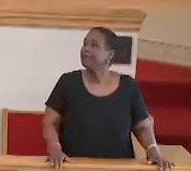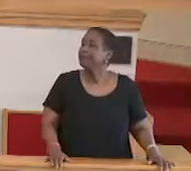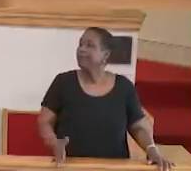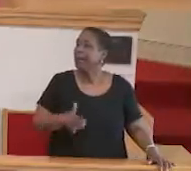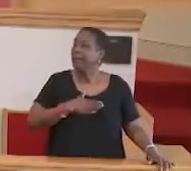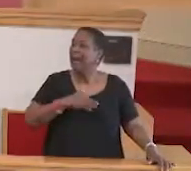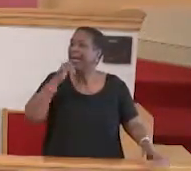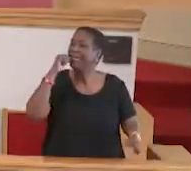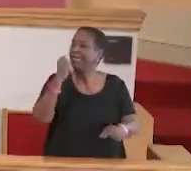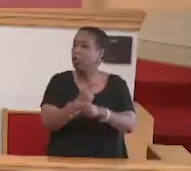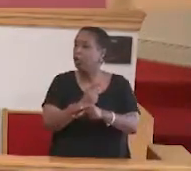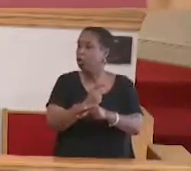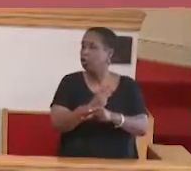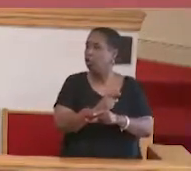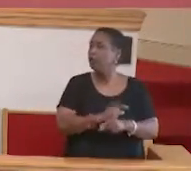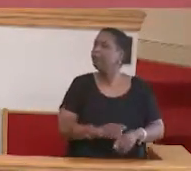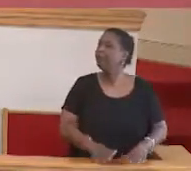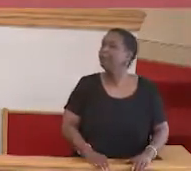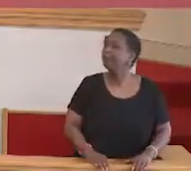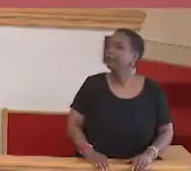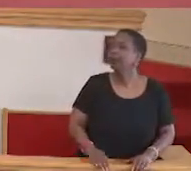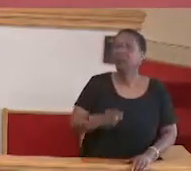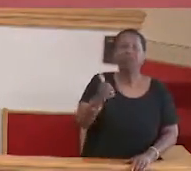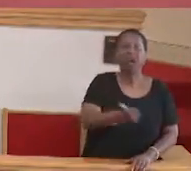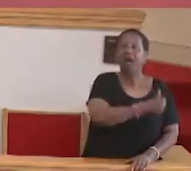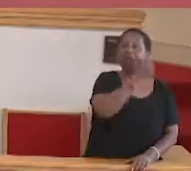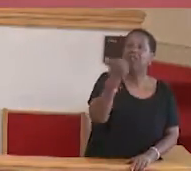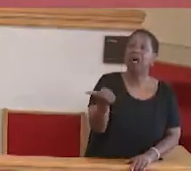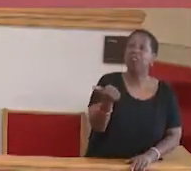Is there another today?